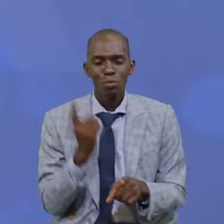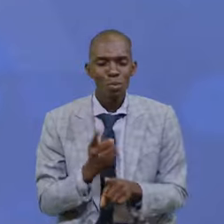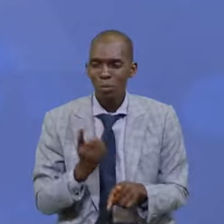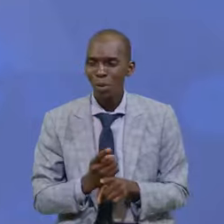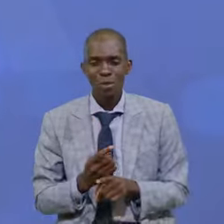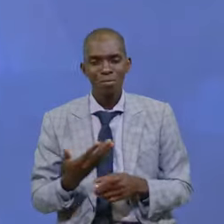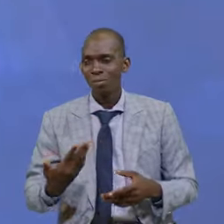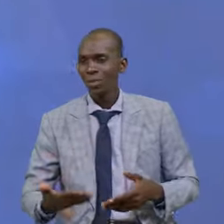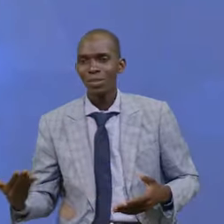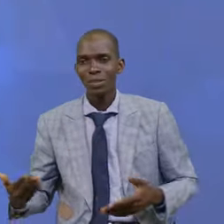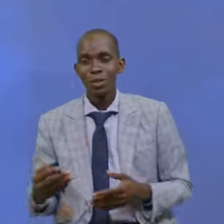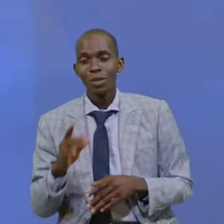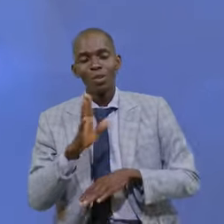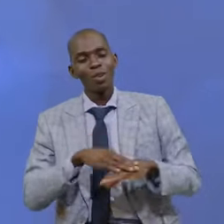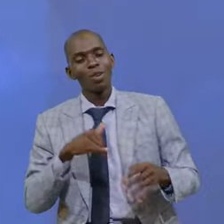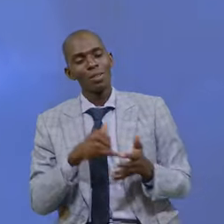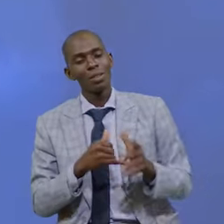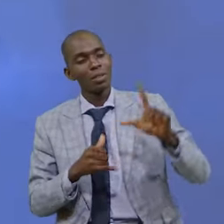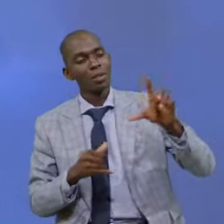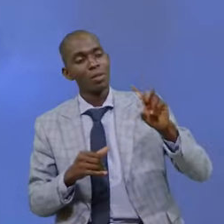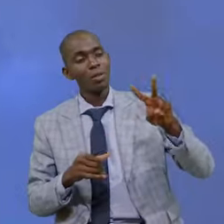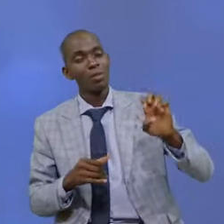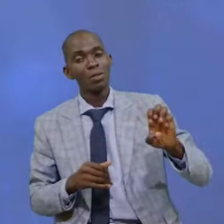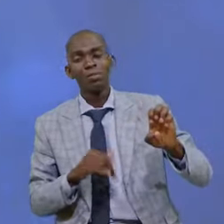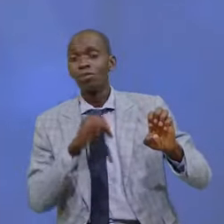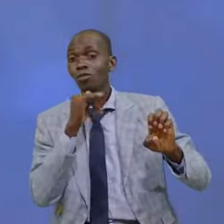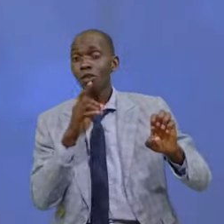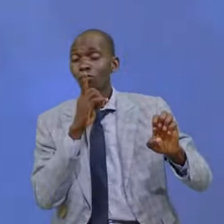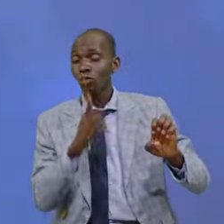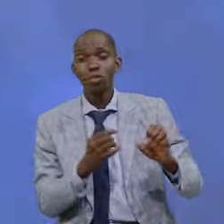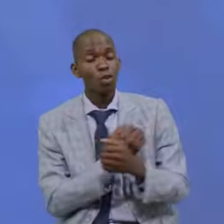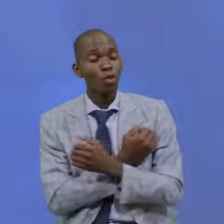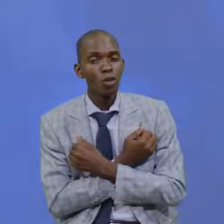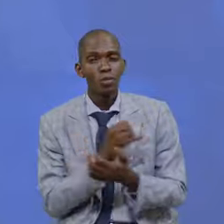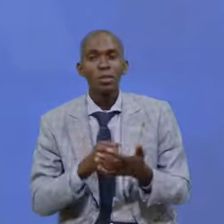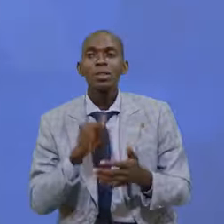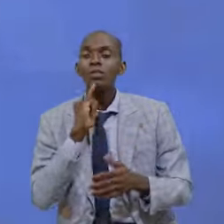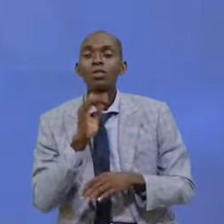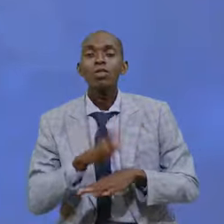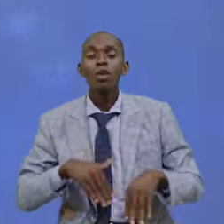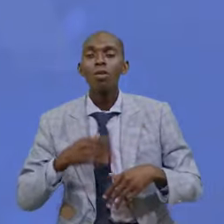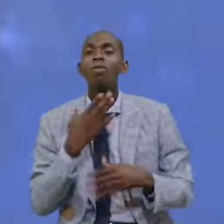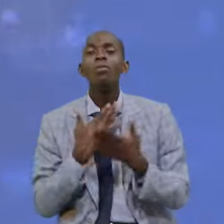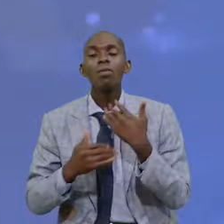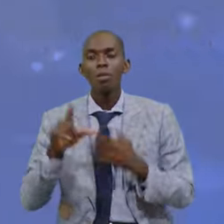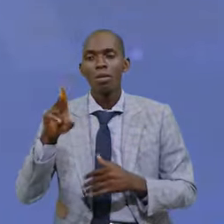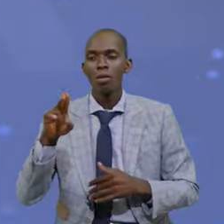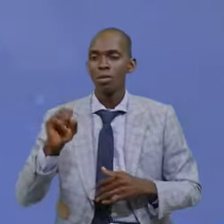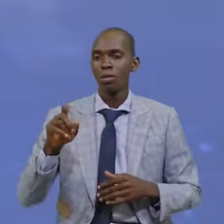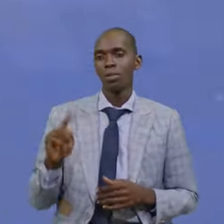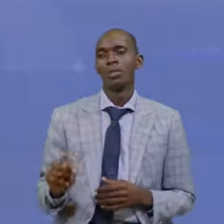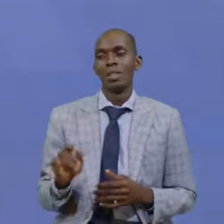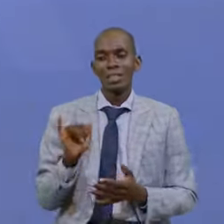it love. It's lost. Sensuality. You gave yourself to that thinking. That big